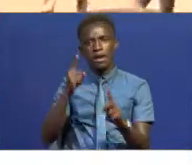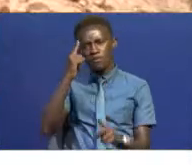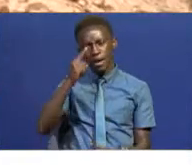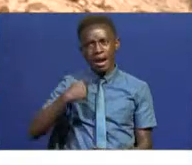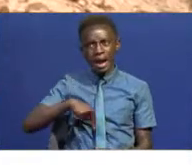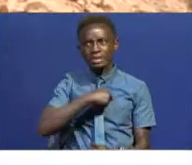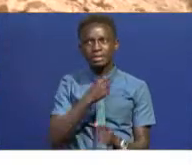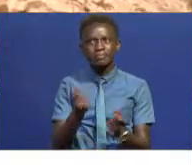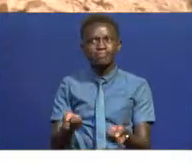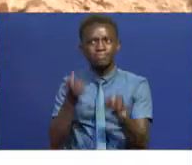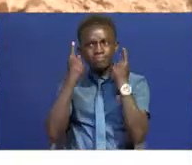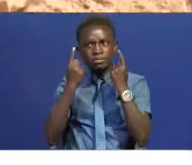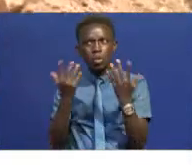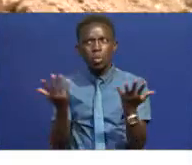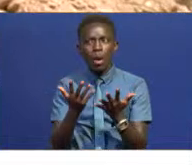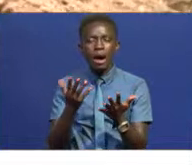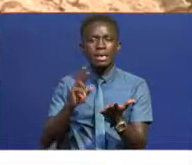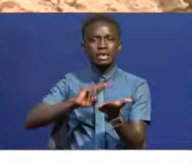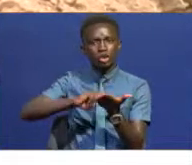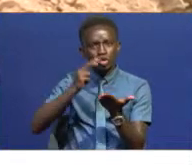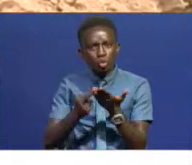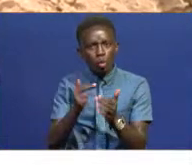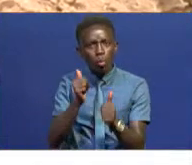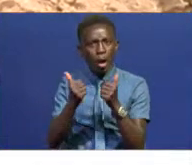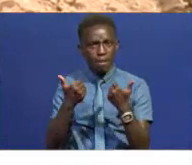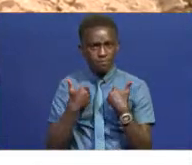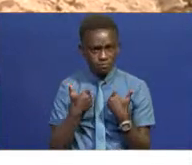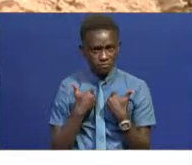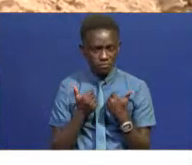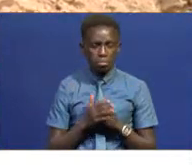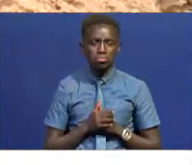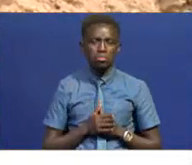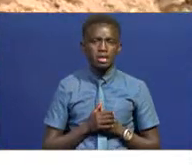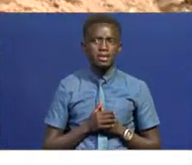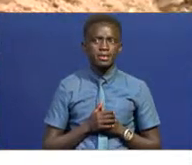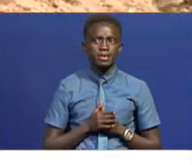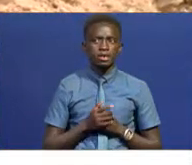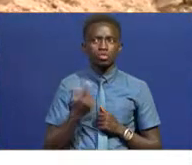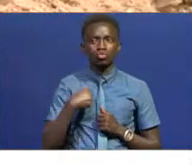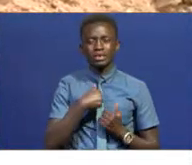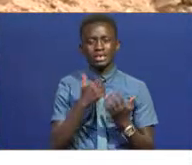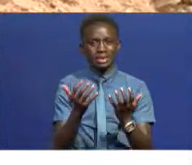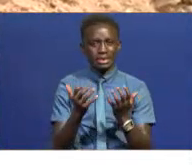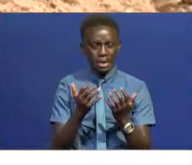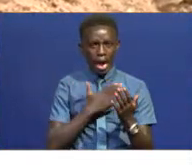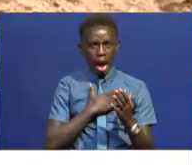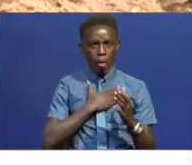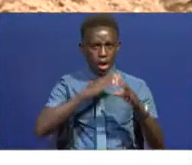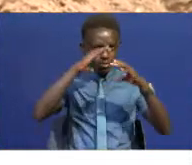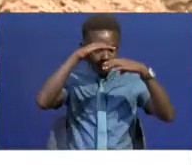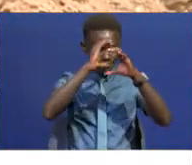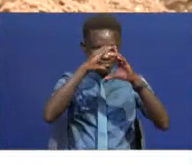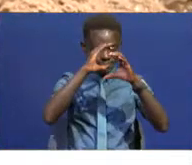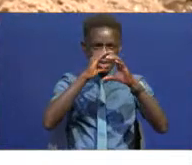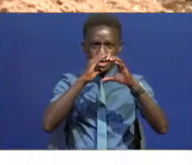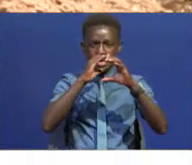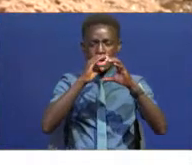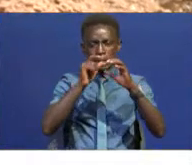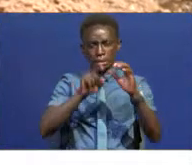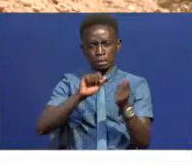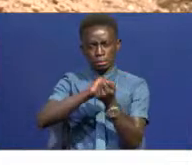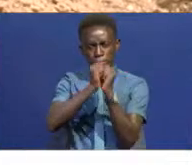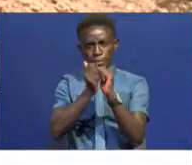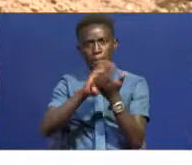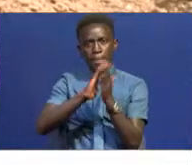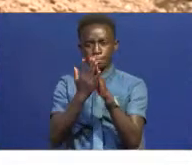resources that we have, there was need for us to modernize our lab. We have a lab in Nairobi, Madini House, but